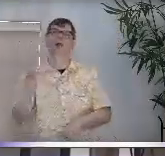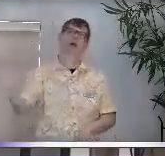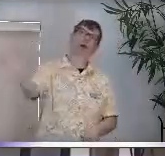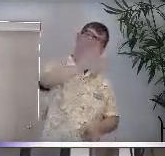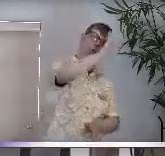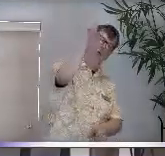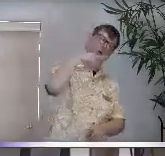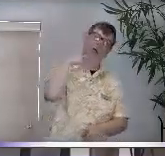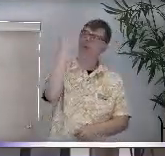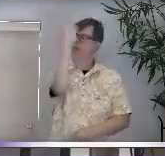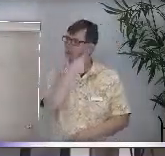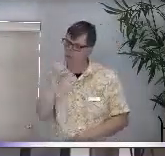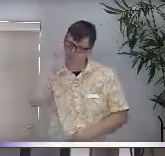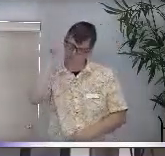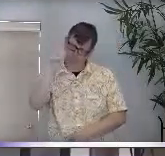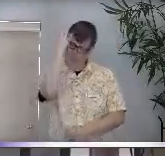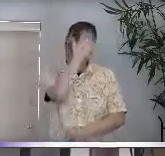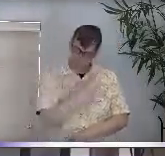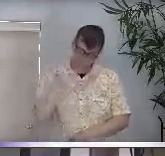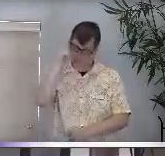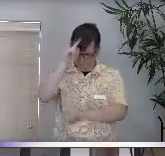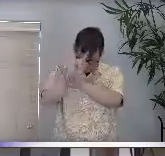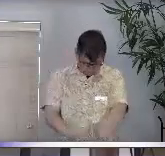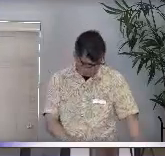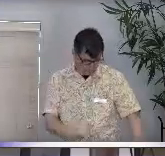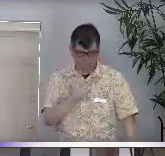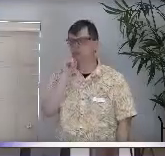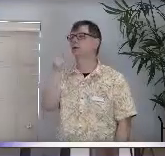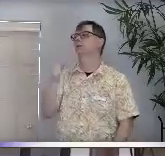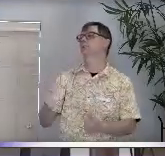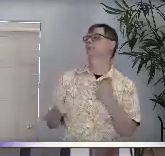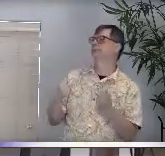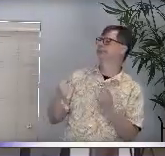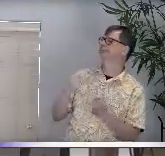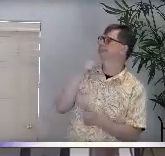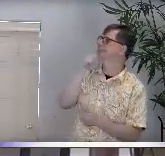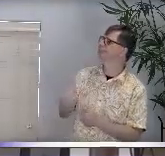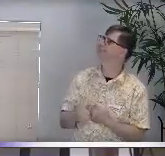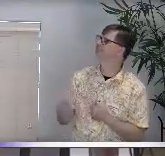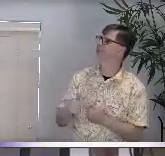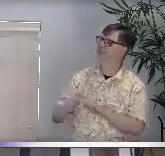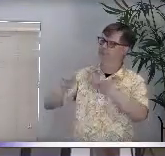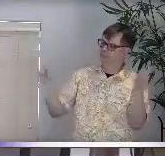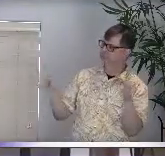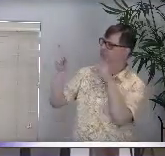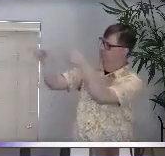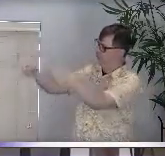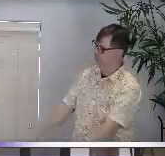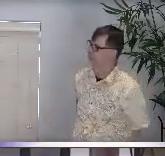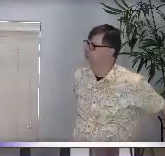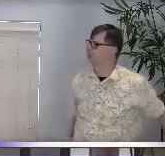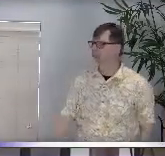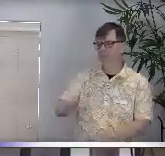independently beautiful, independently imperfect, independently skilled and talented in different ways. And